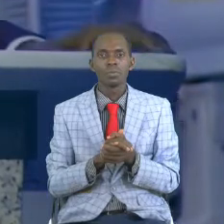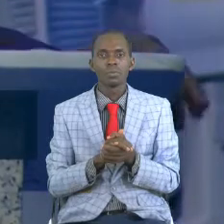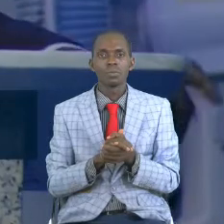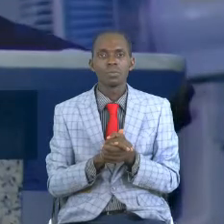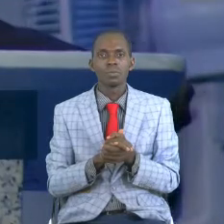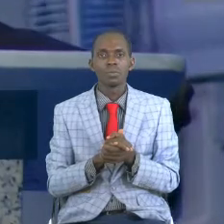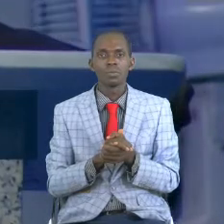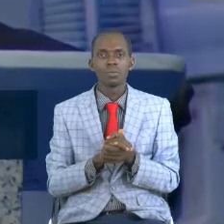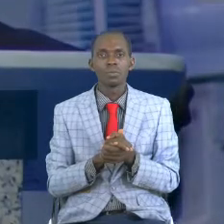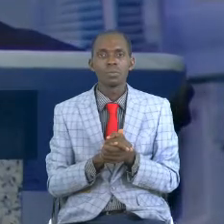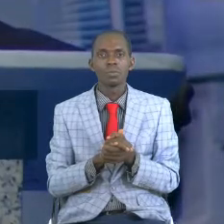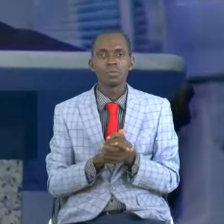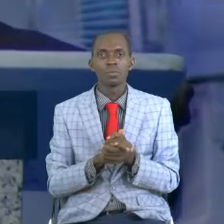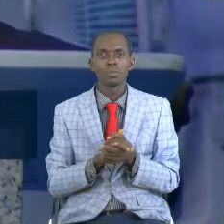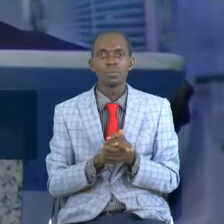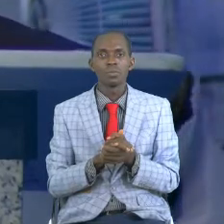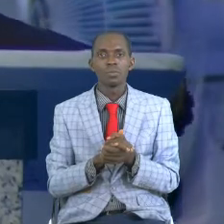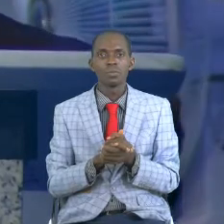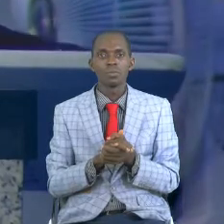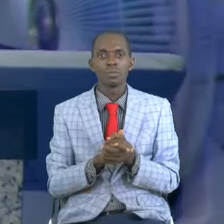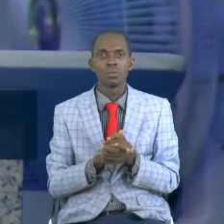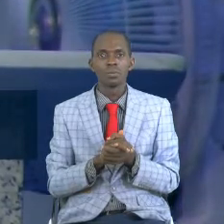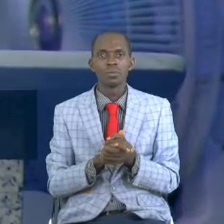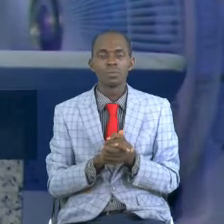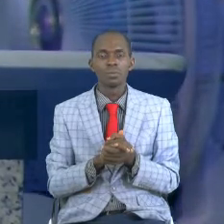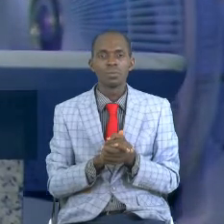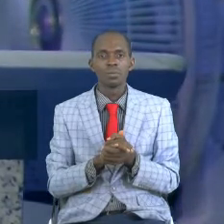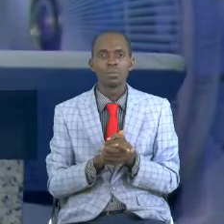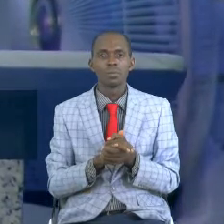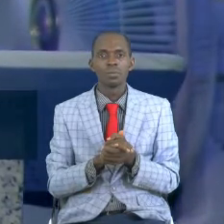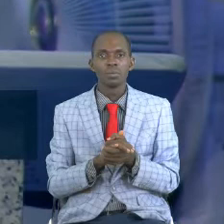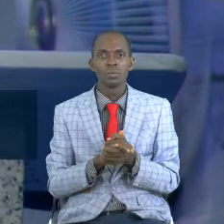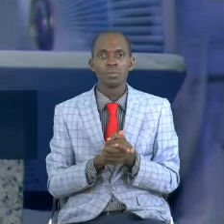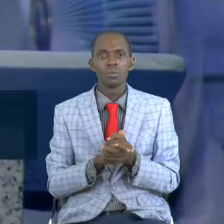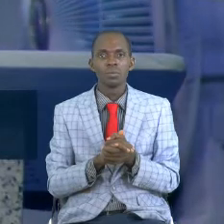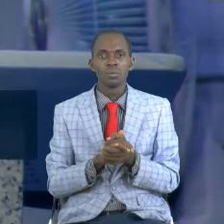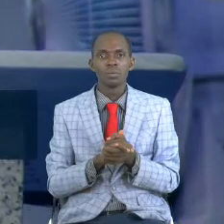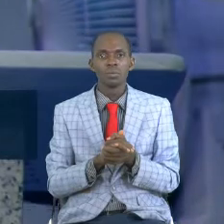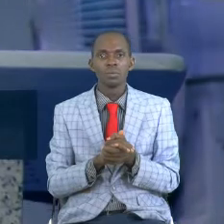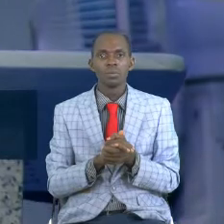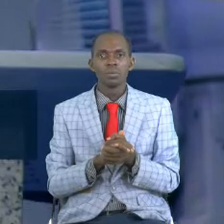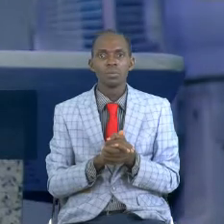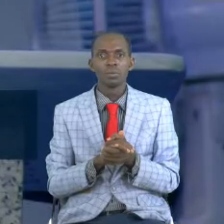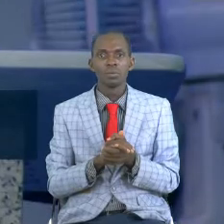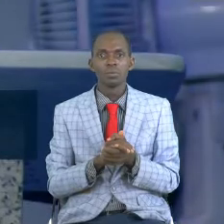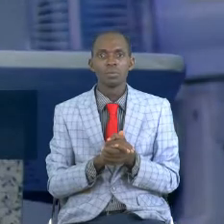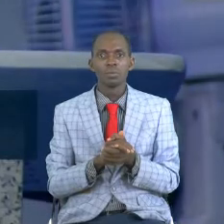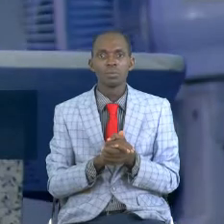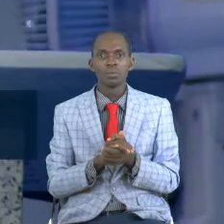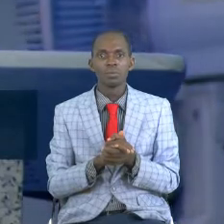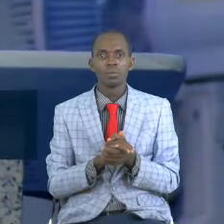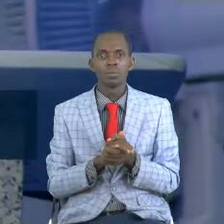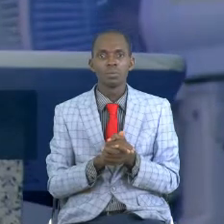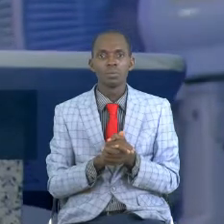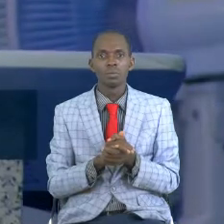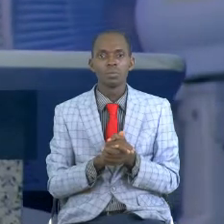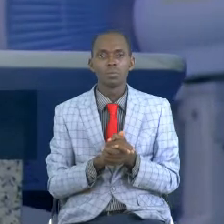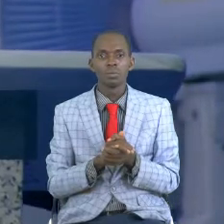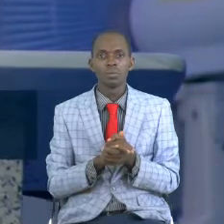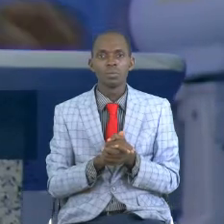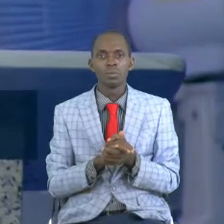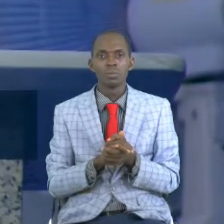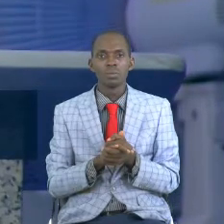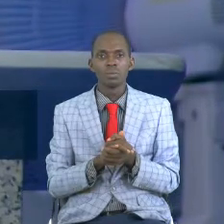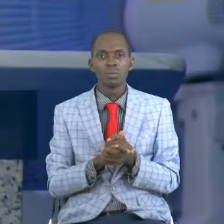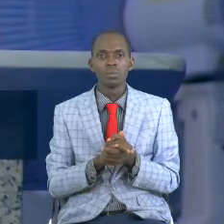with the counseling. Their name, their address, their telephone number. And those of you who have decided tonight for